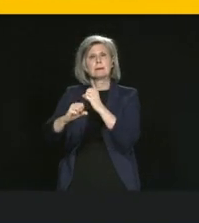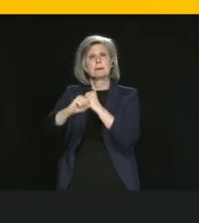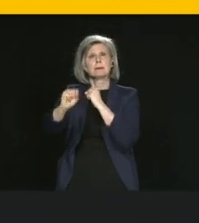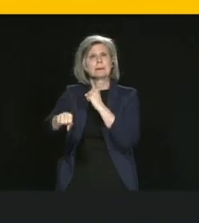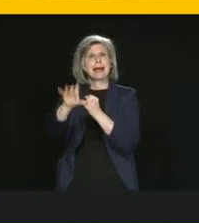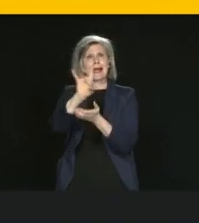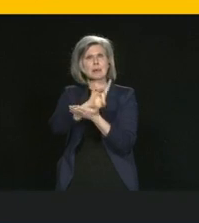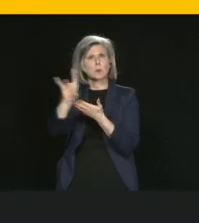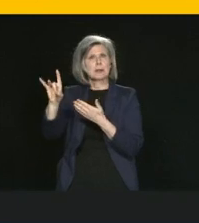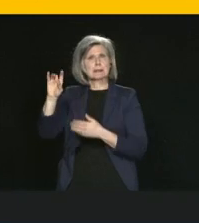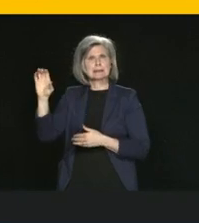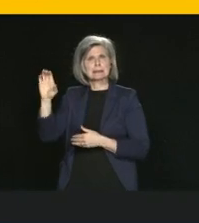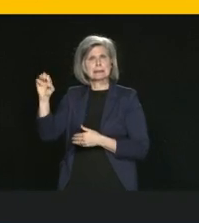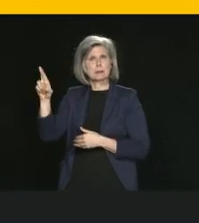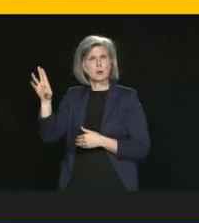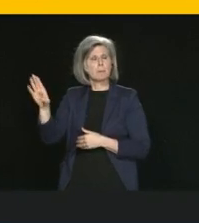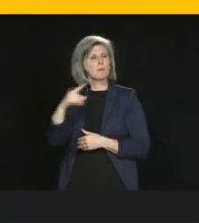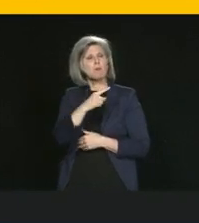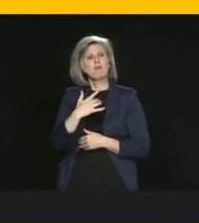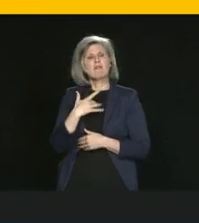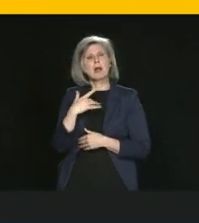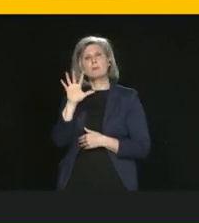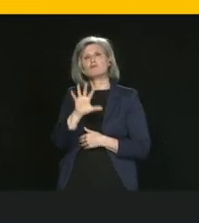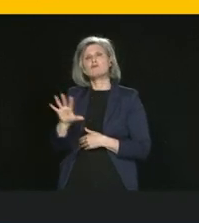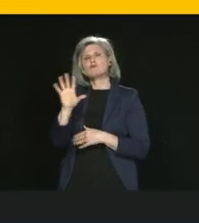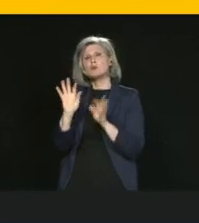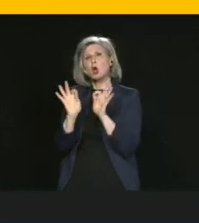First, costs